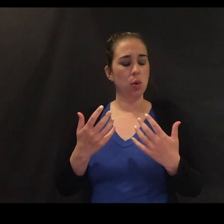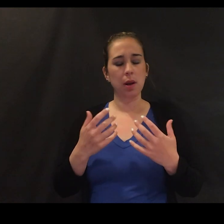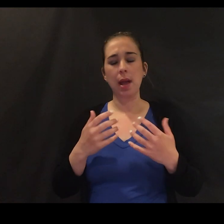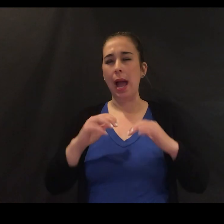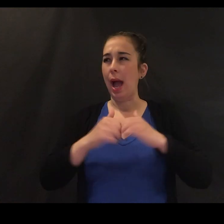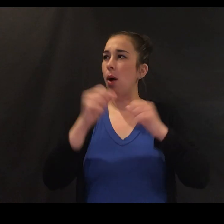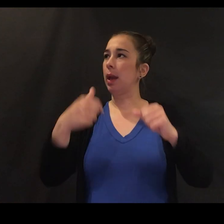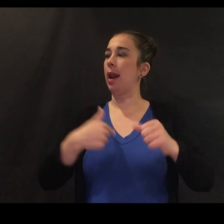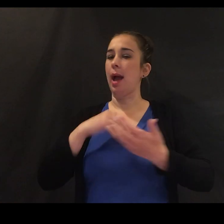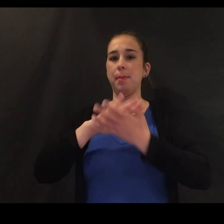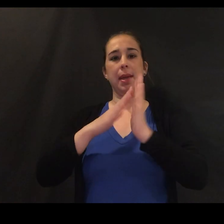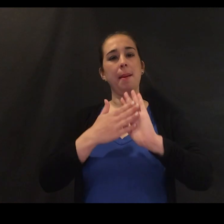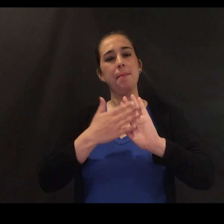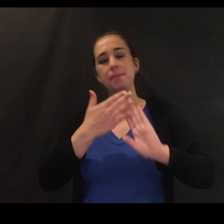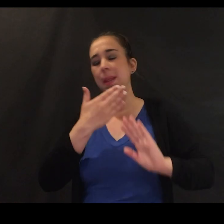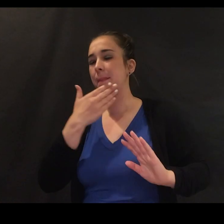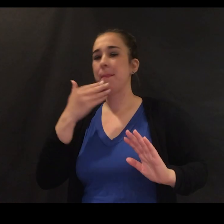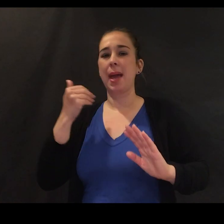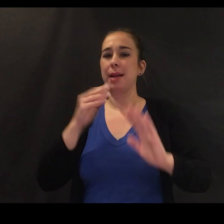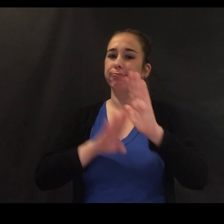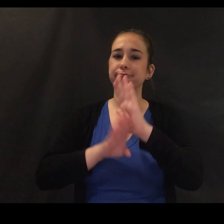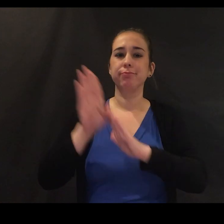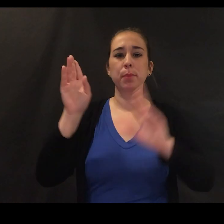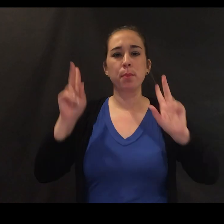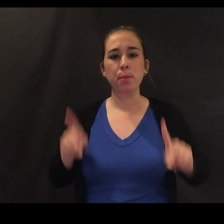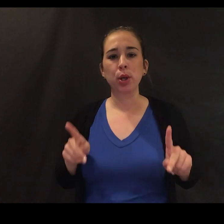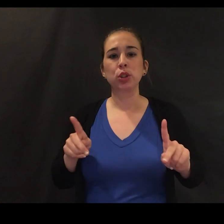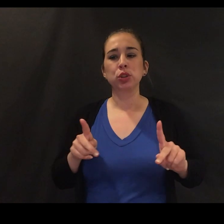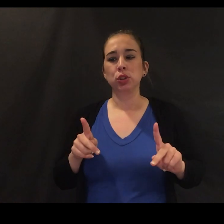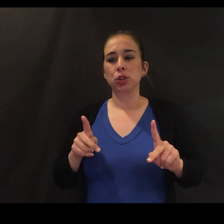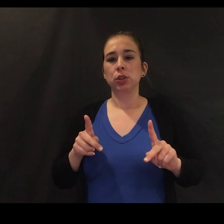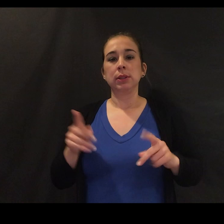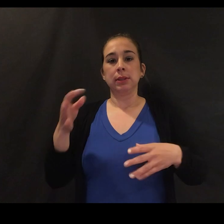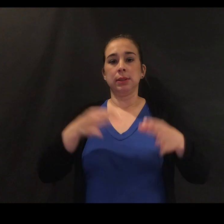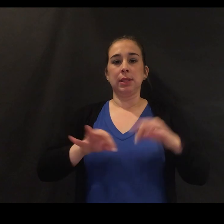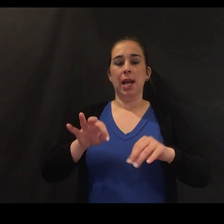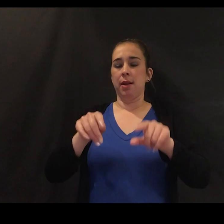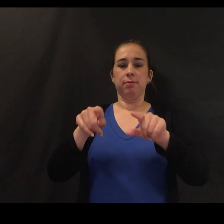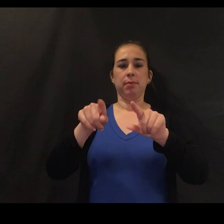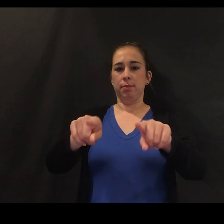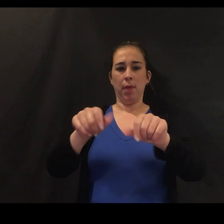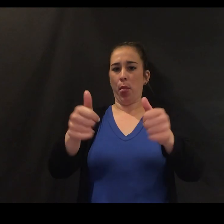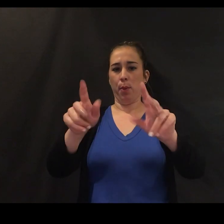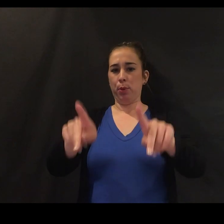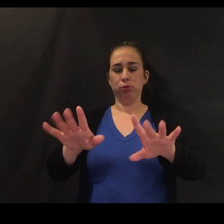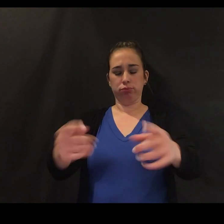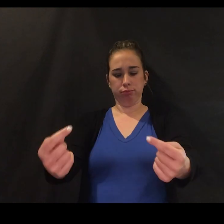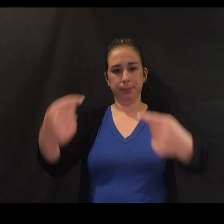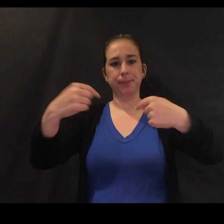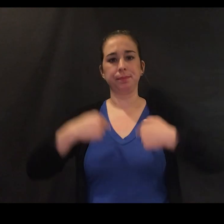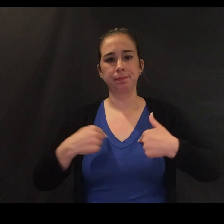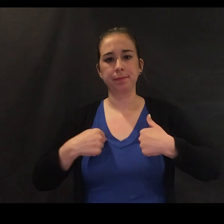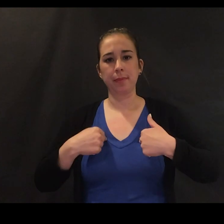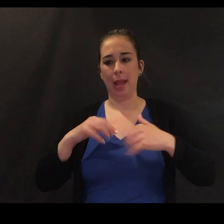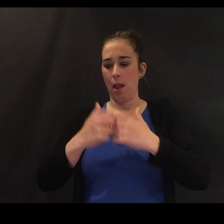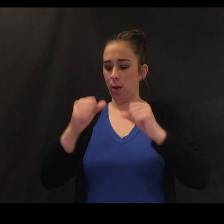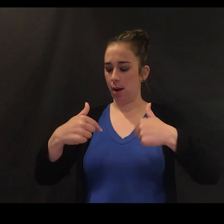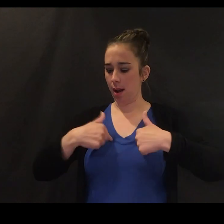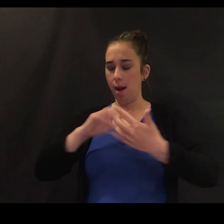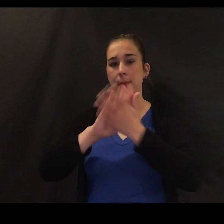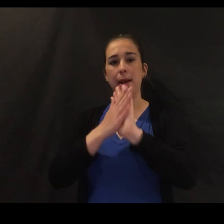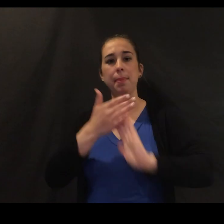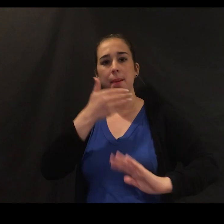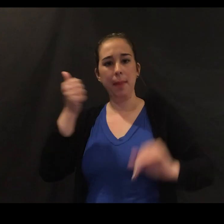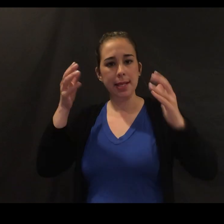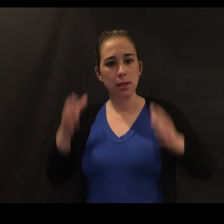can possibly be? That takes the emphasis off of somebody else. It puts the emphasis on me. How can I be the best person? How can I bring out